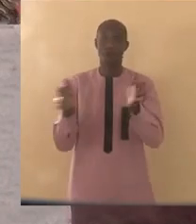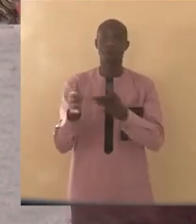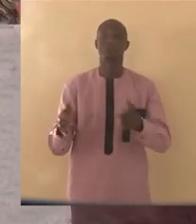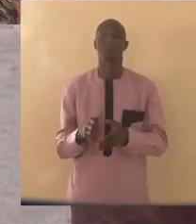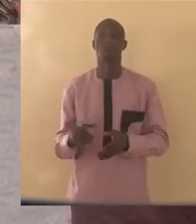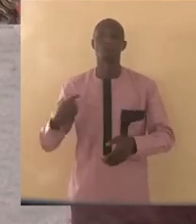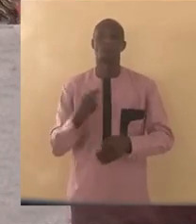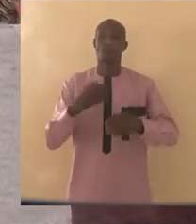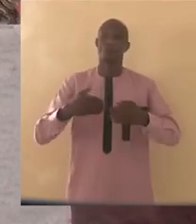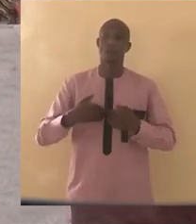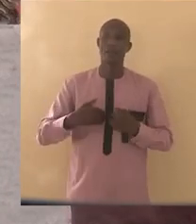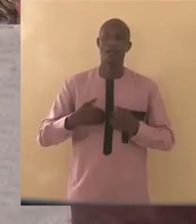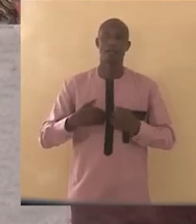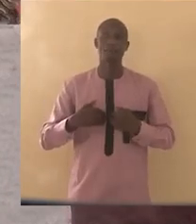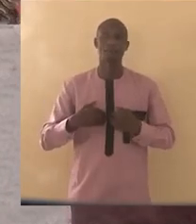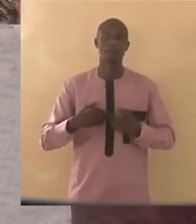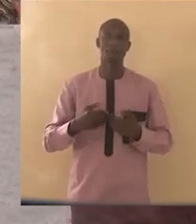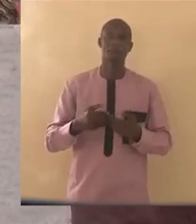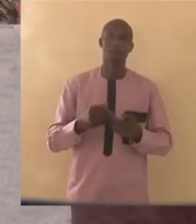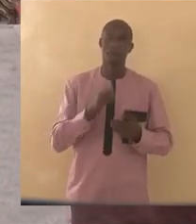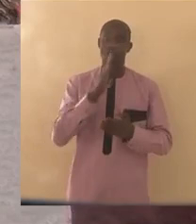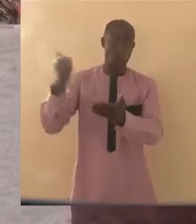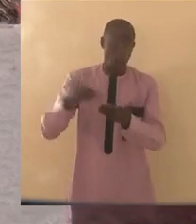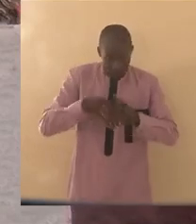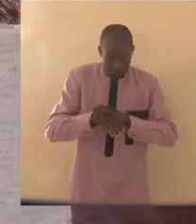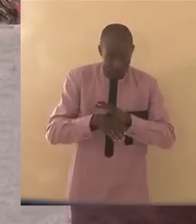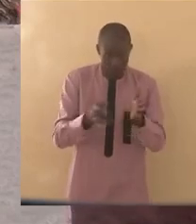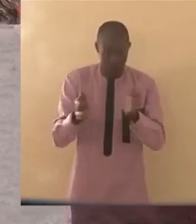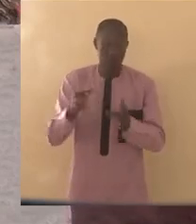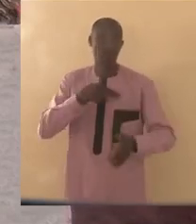of Jesus. We have enlisted in Christianity, but